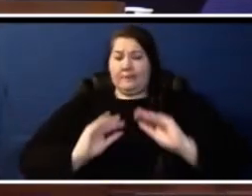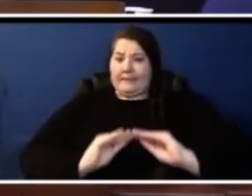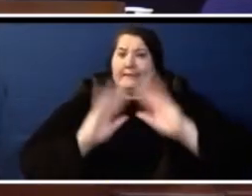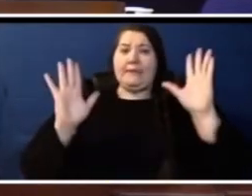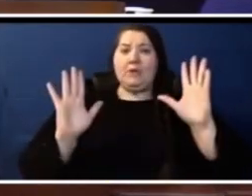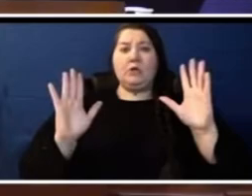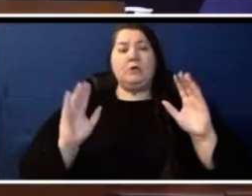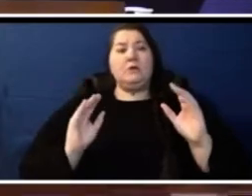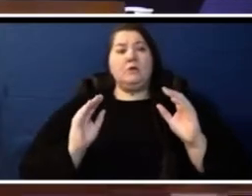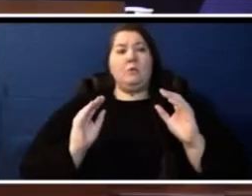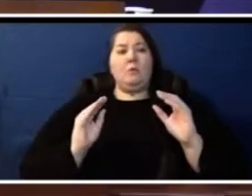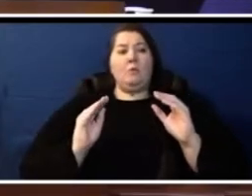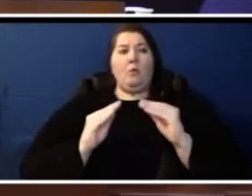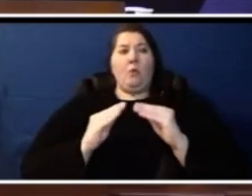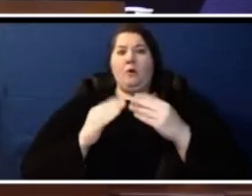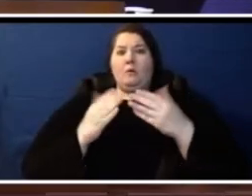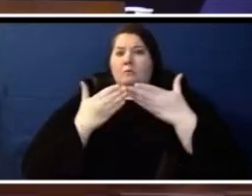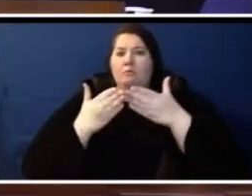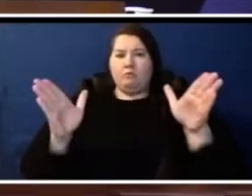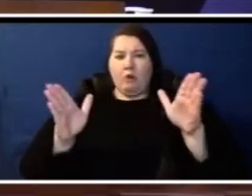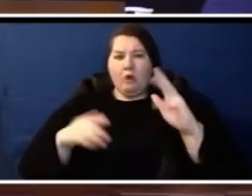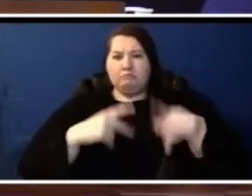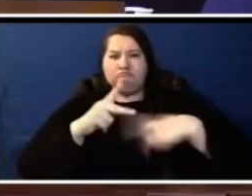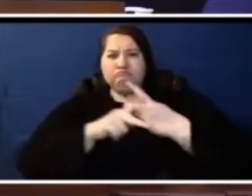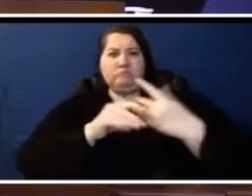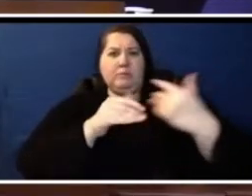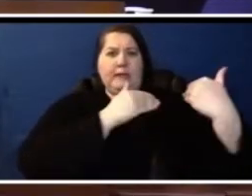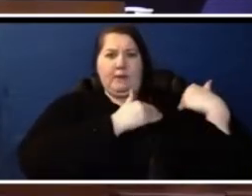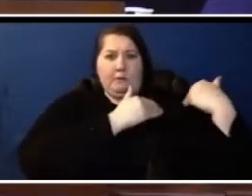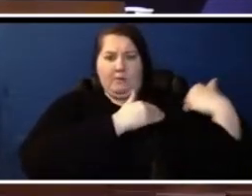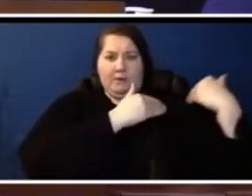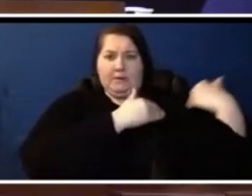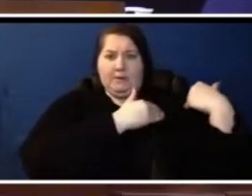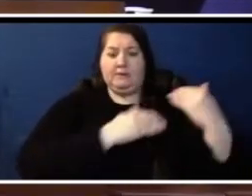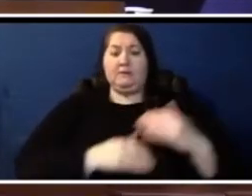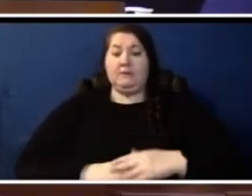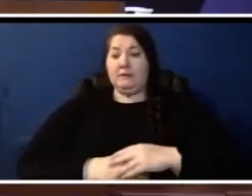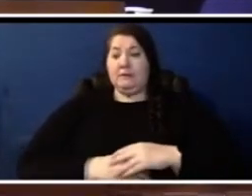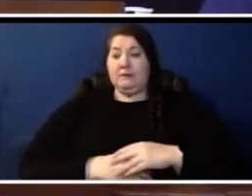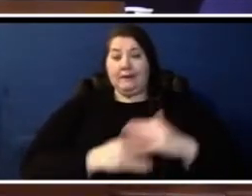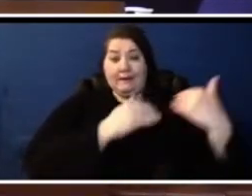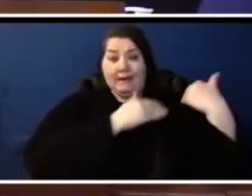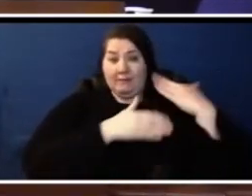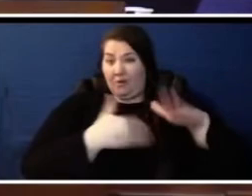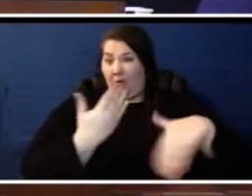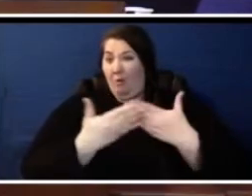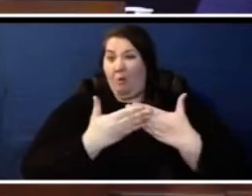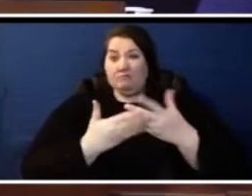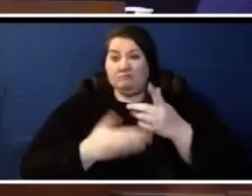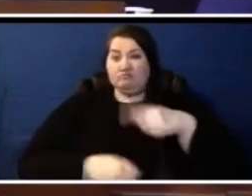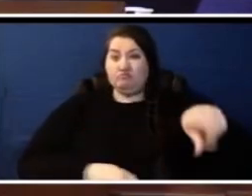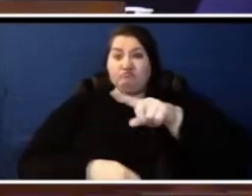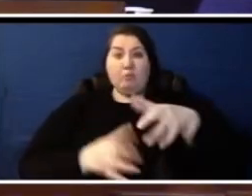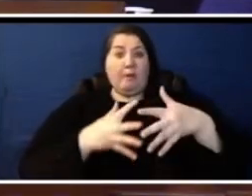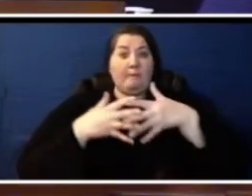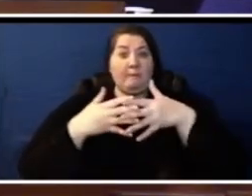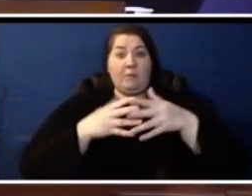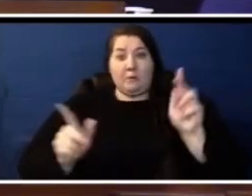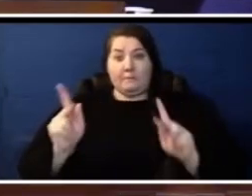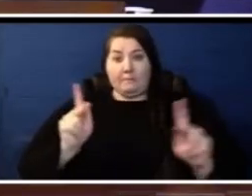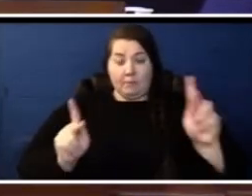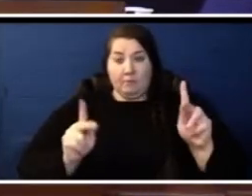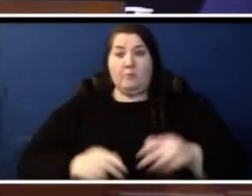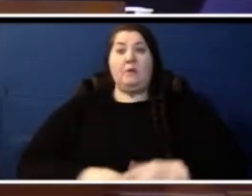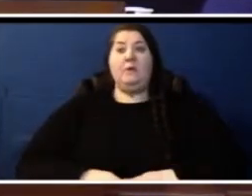broader kind of accountability. Accountability to all of you, the American people. The future of our